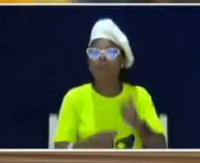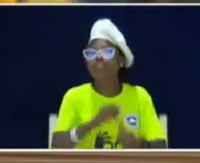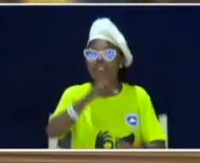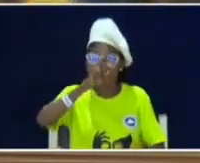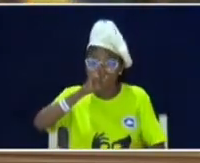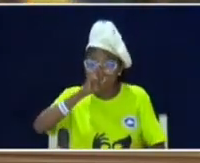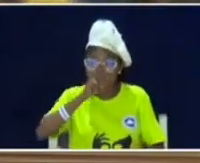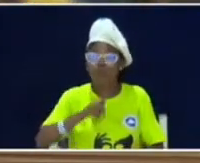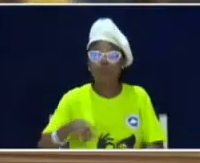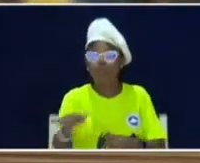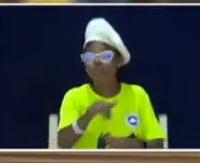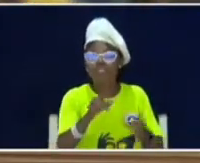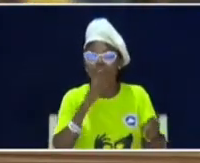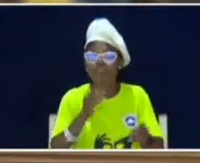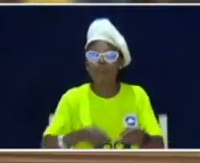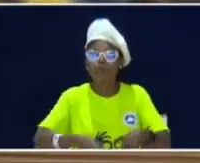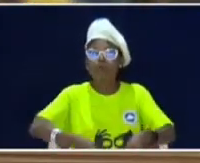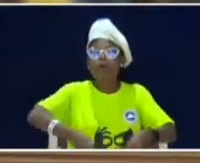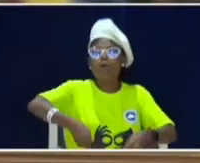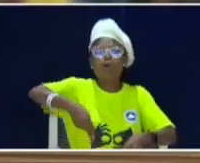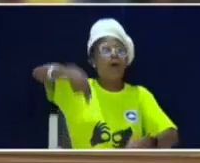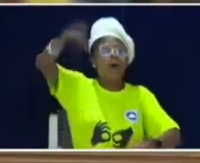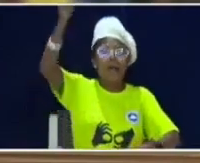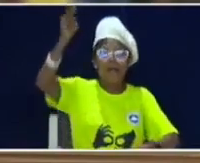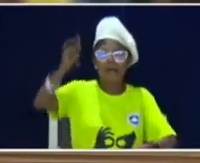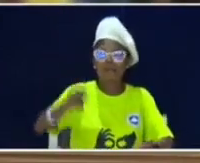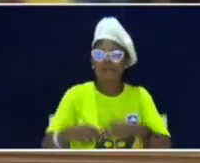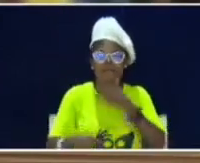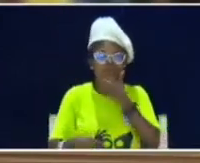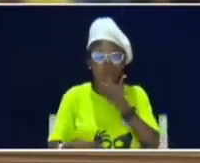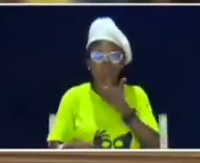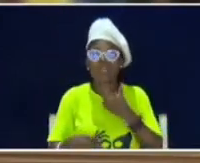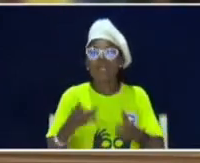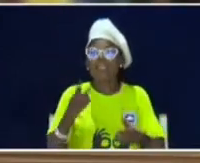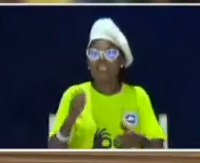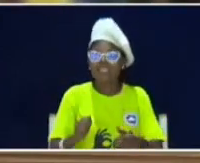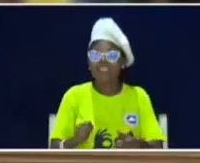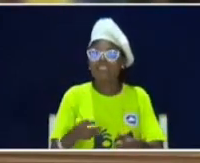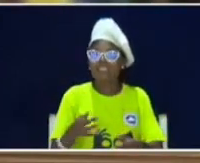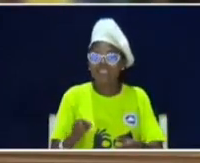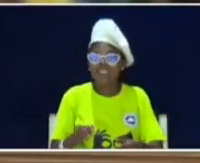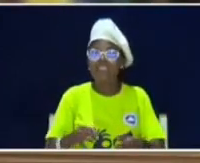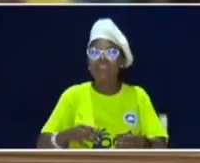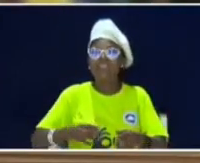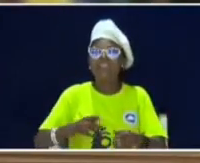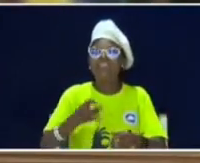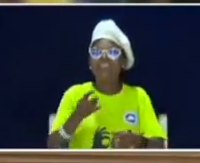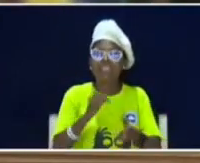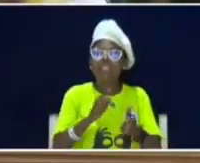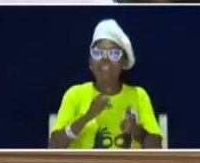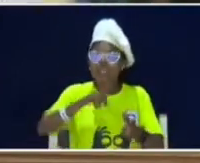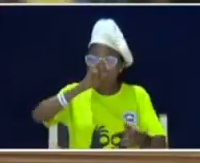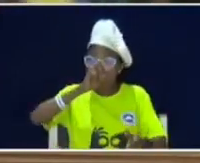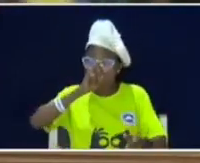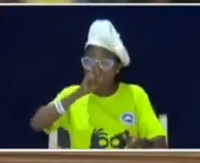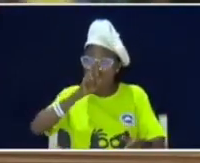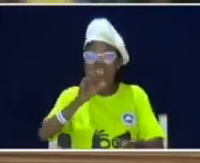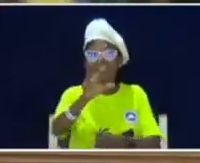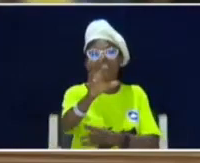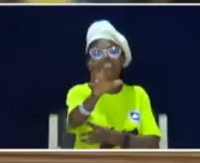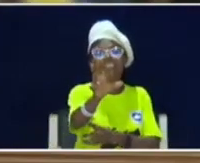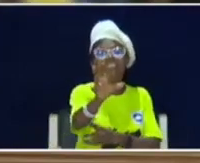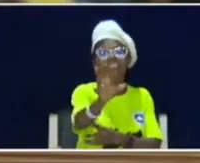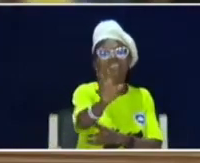to soar. Do you know that an eagle, the flight height of an eagle is between 30,000